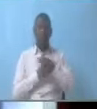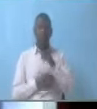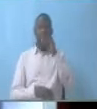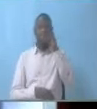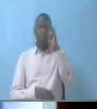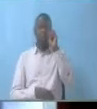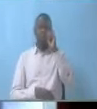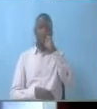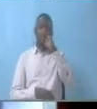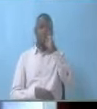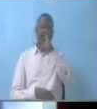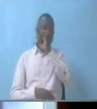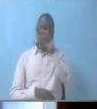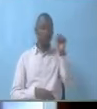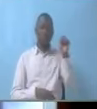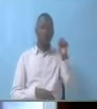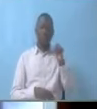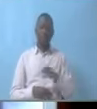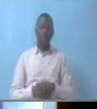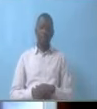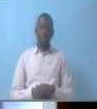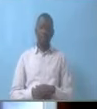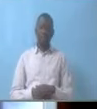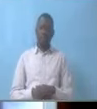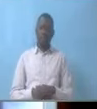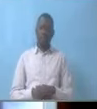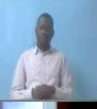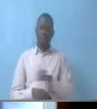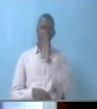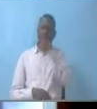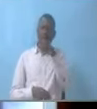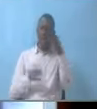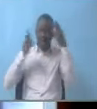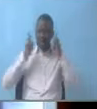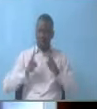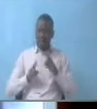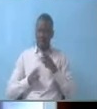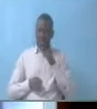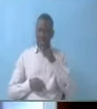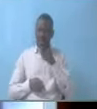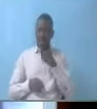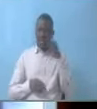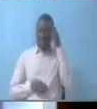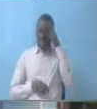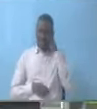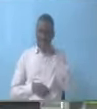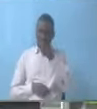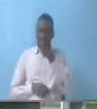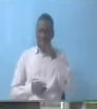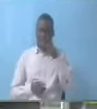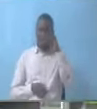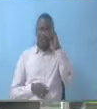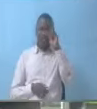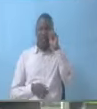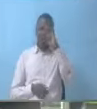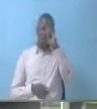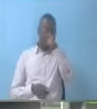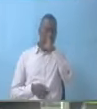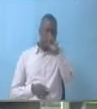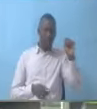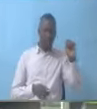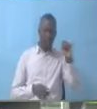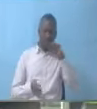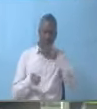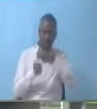right. Council, is that the sole purpose of that decree? Yes. Amendment? Yes. Okay.